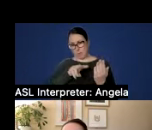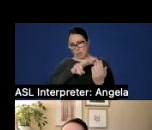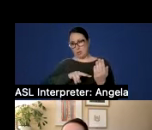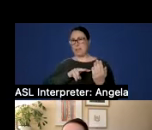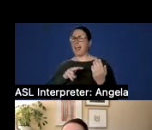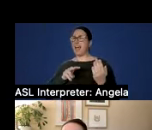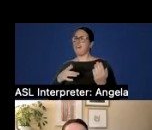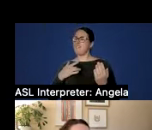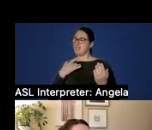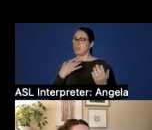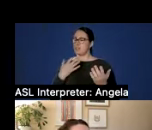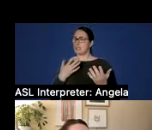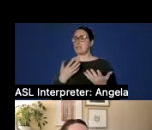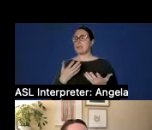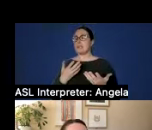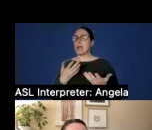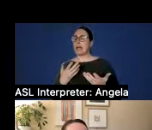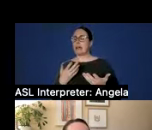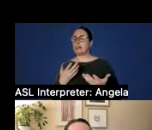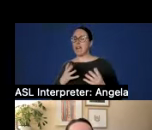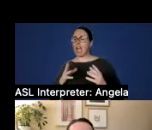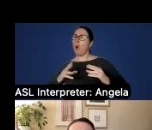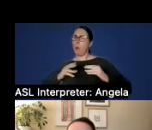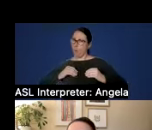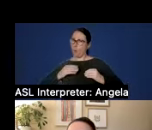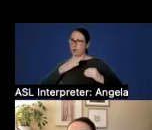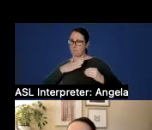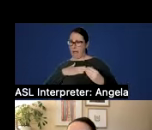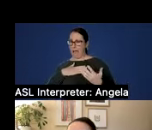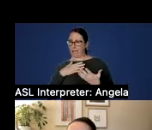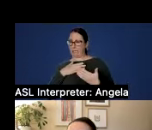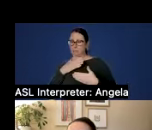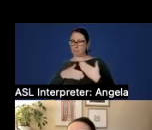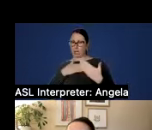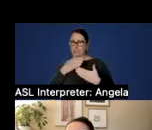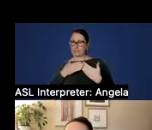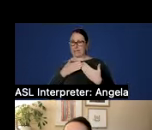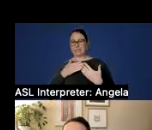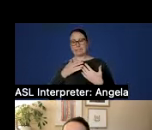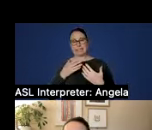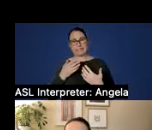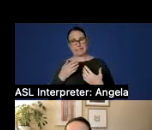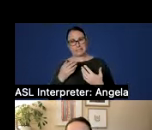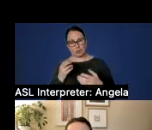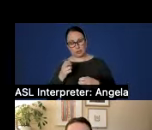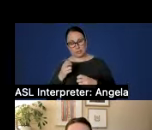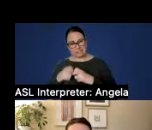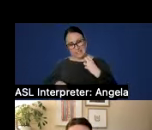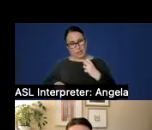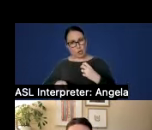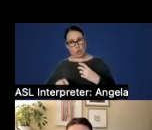and autonomy over what is a very invasive process and a very stressful time in one's